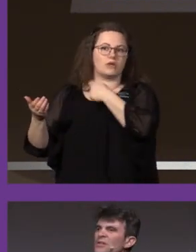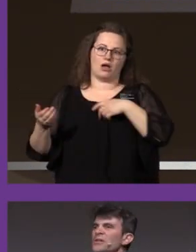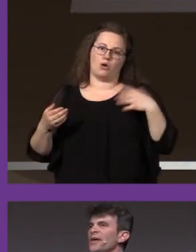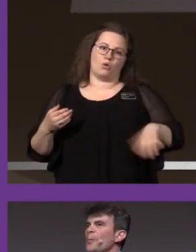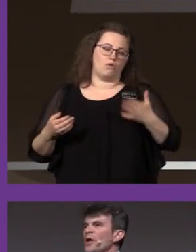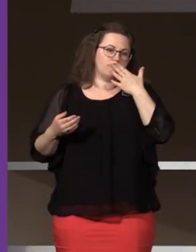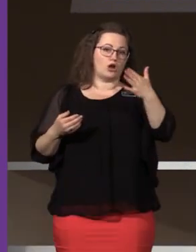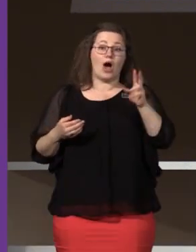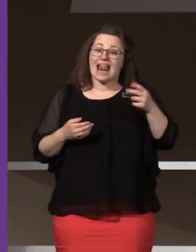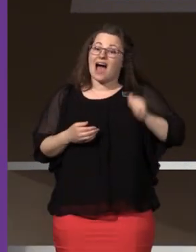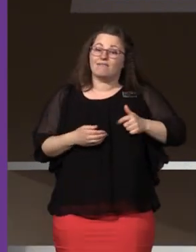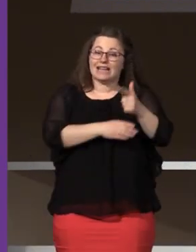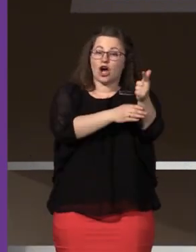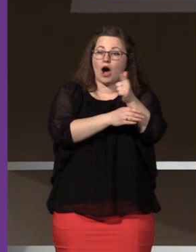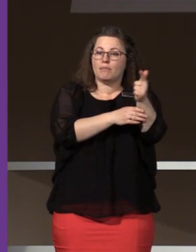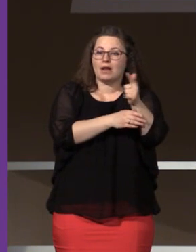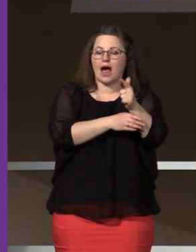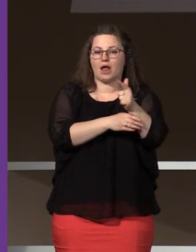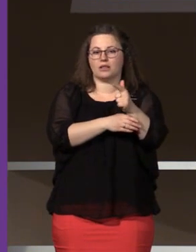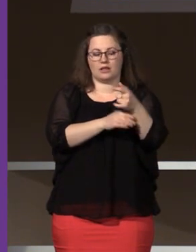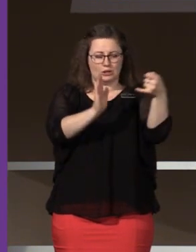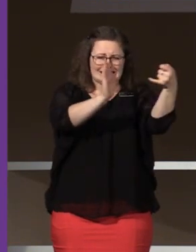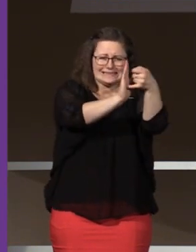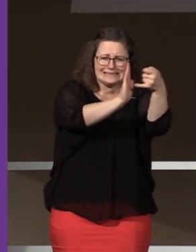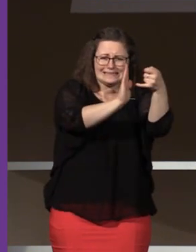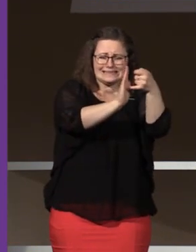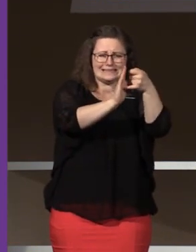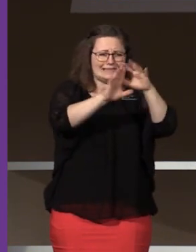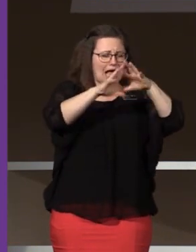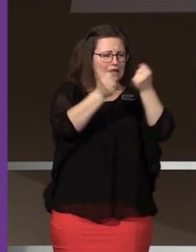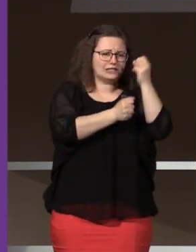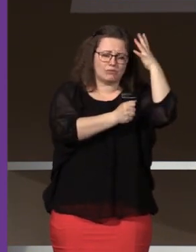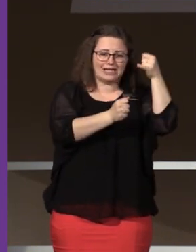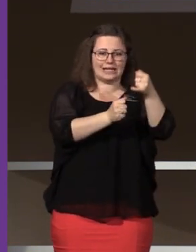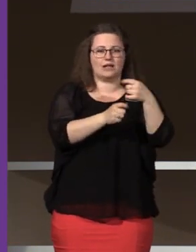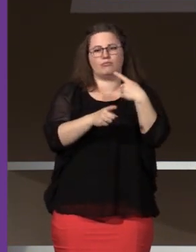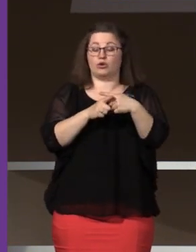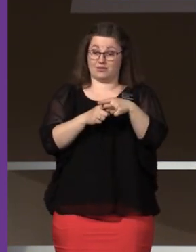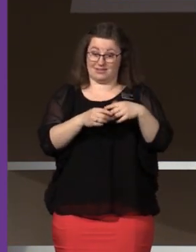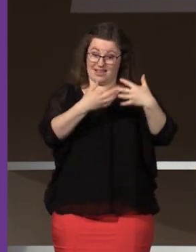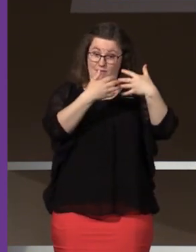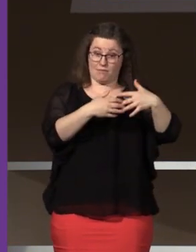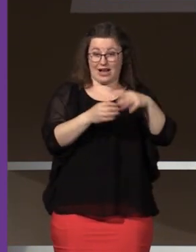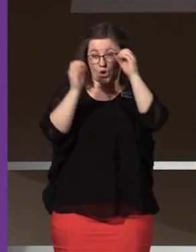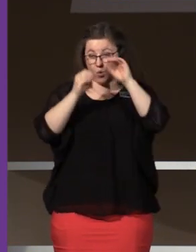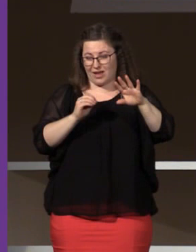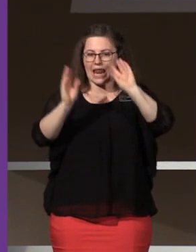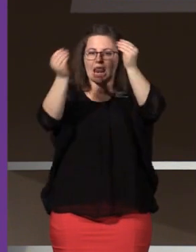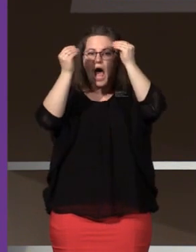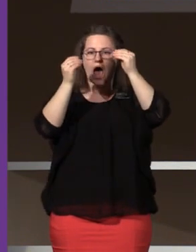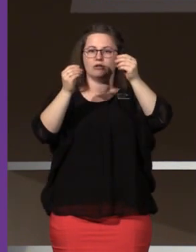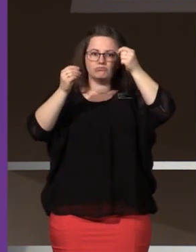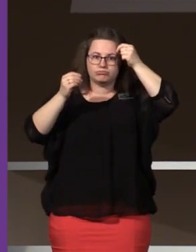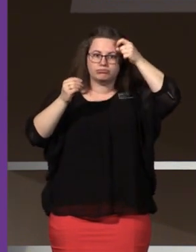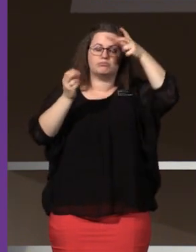like this, using the camera and the smarts within the phone and the learning, machine learning of Google to be able to instantly